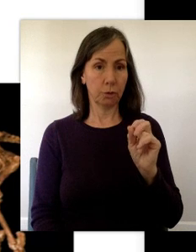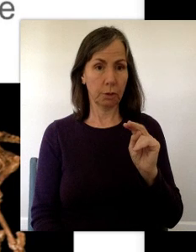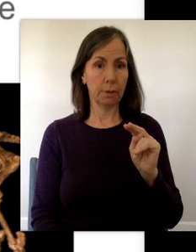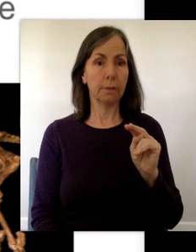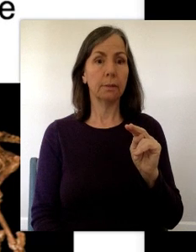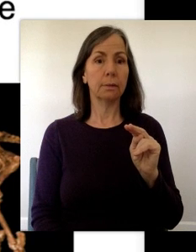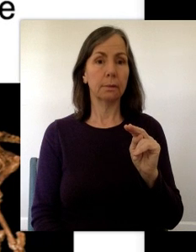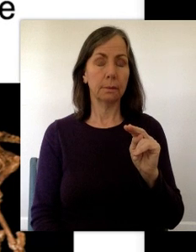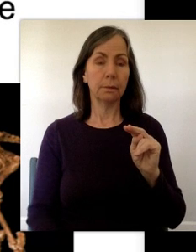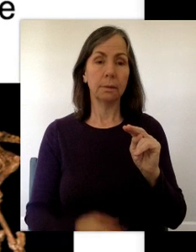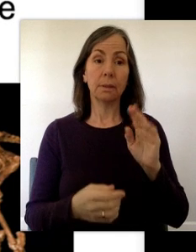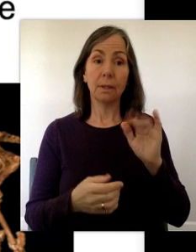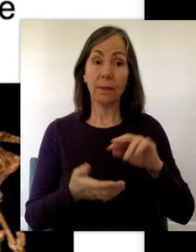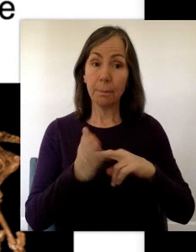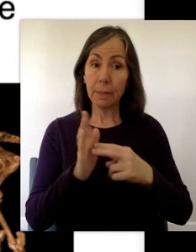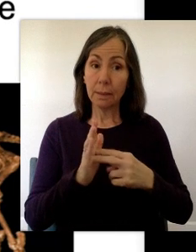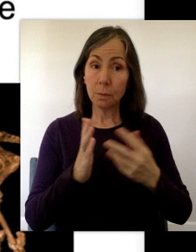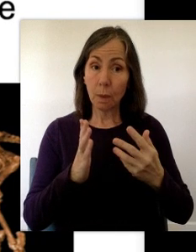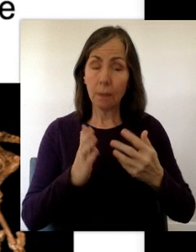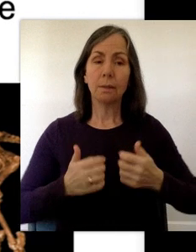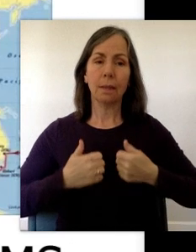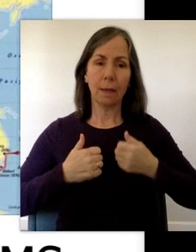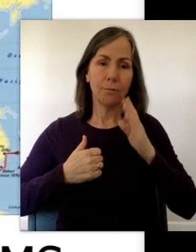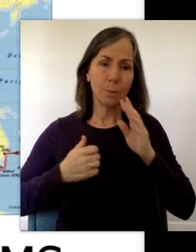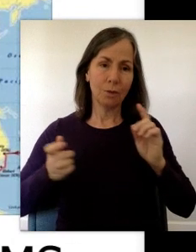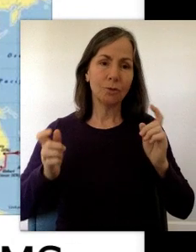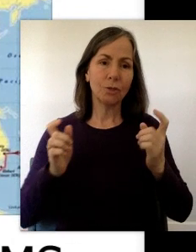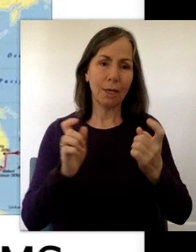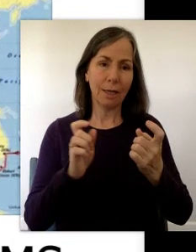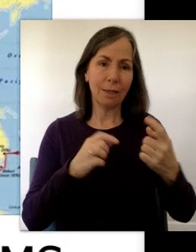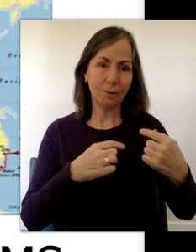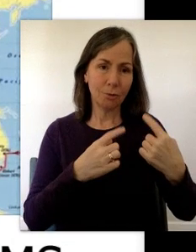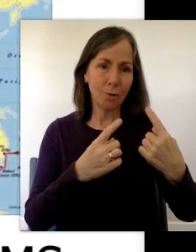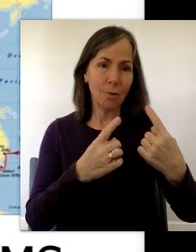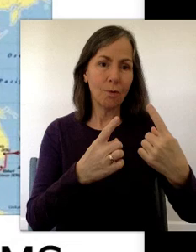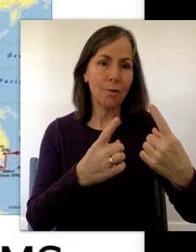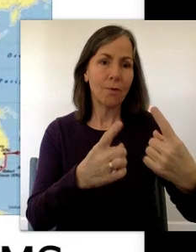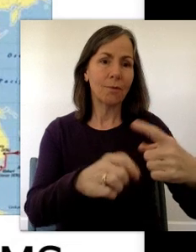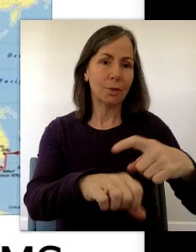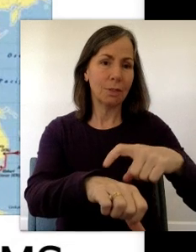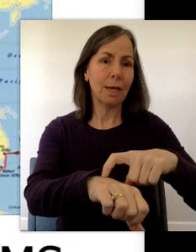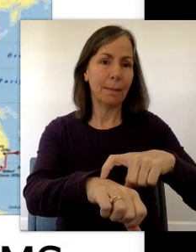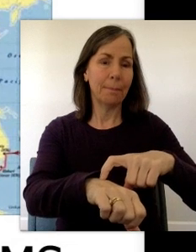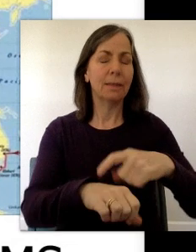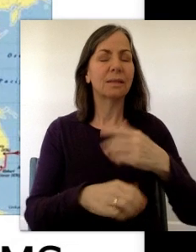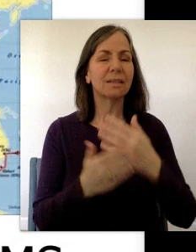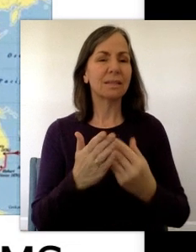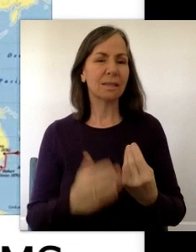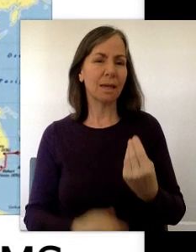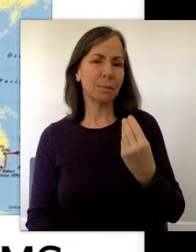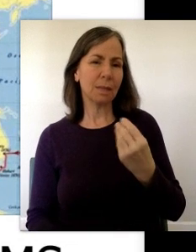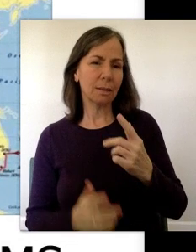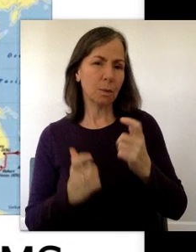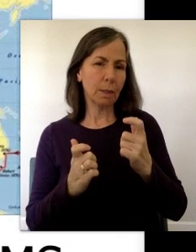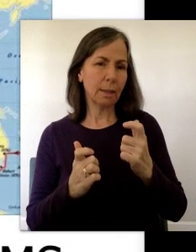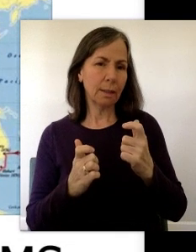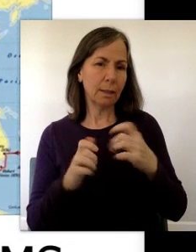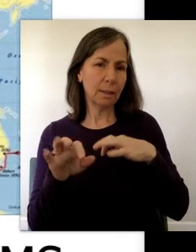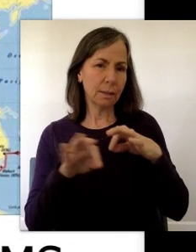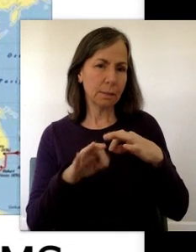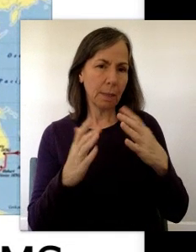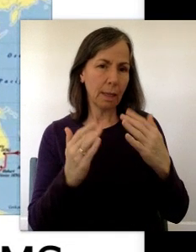life changes over time. I'm going to go through some of these slides kind of quickly, but just so you can see